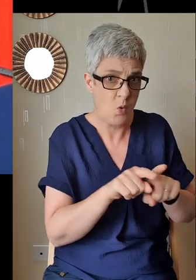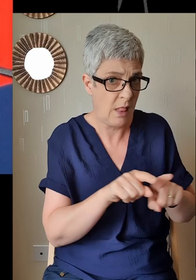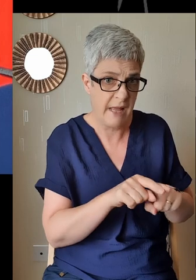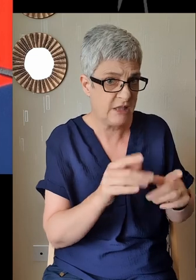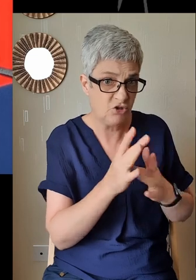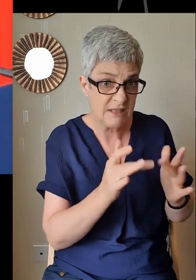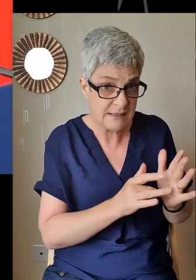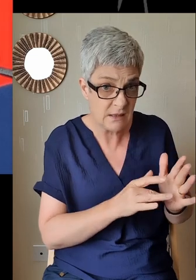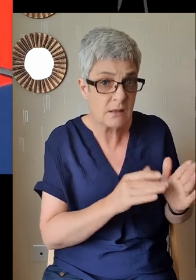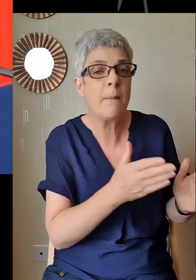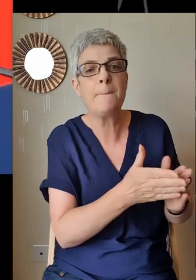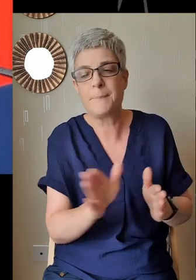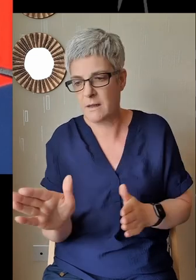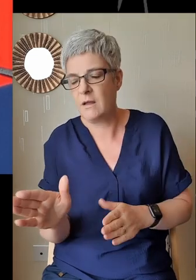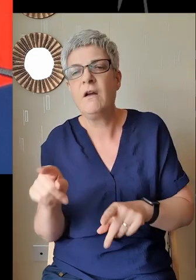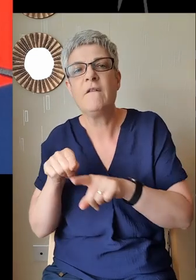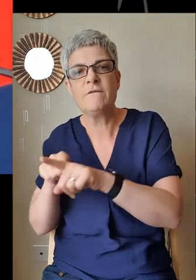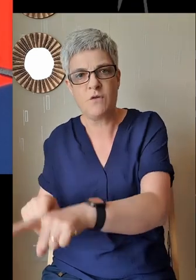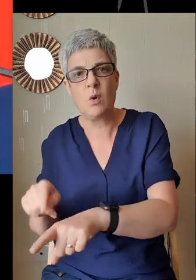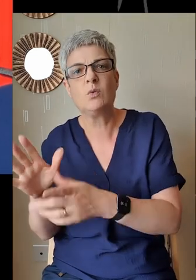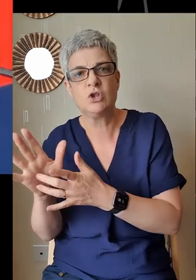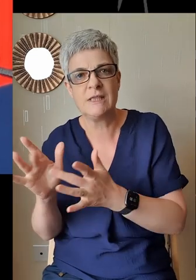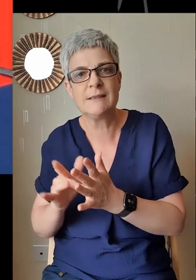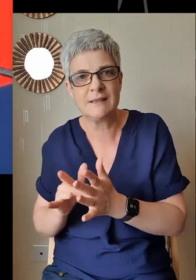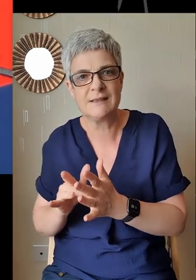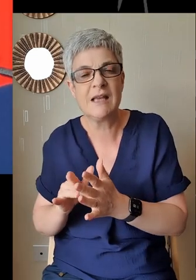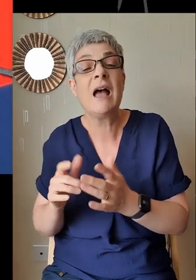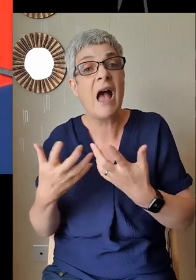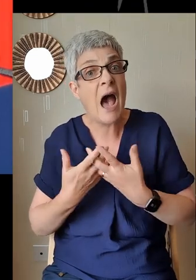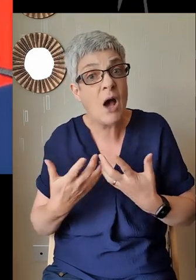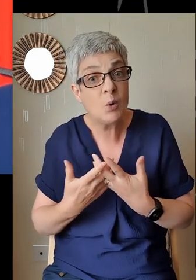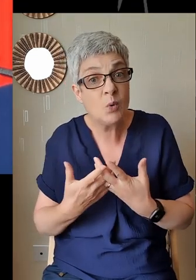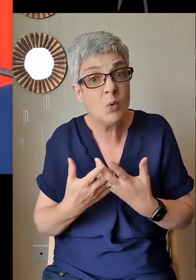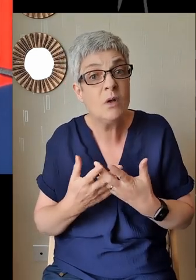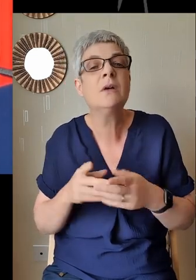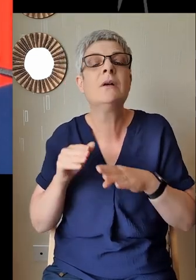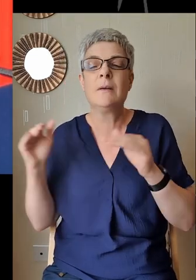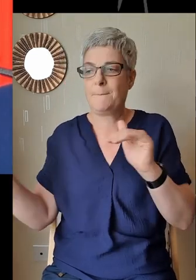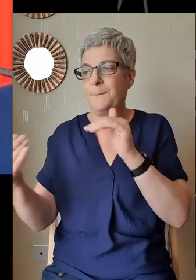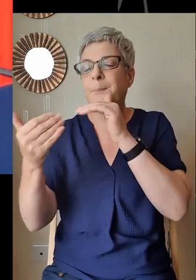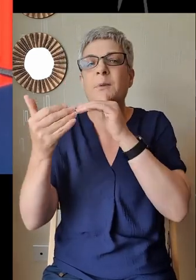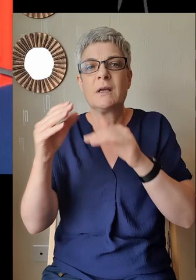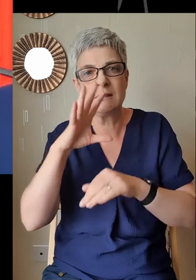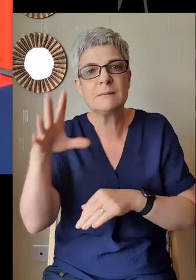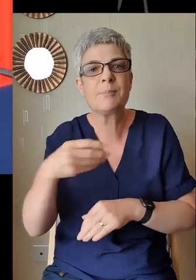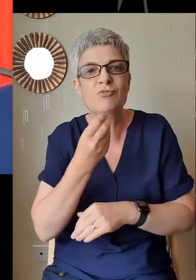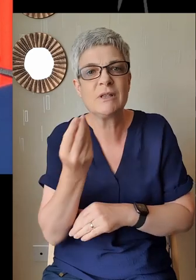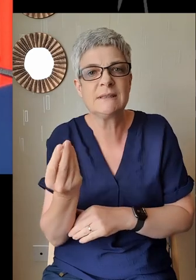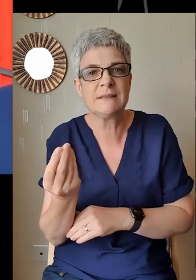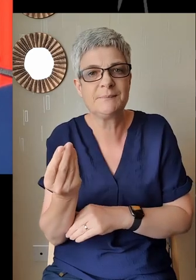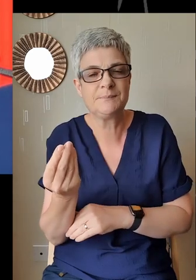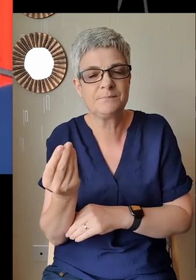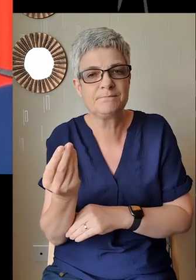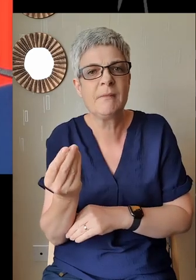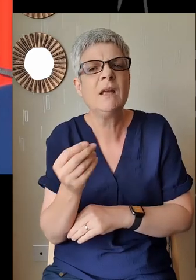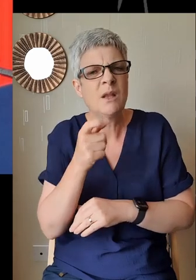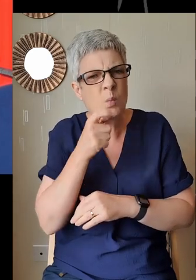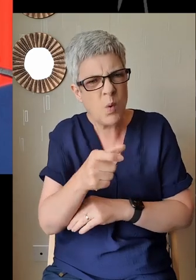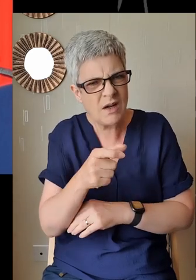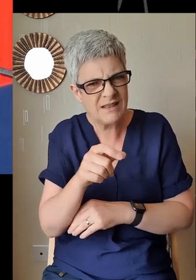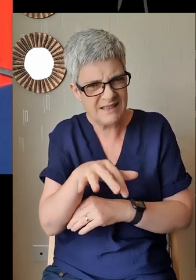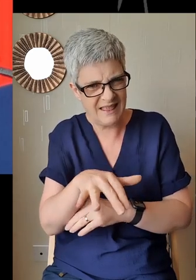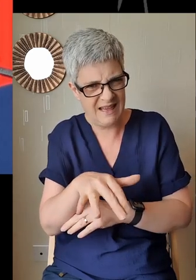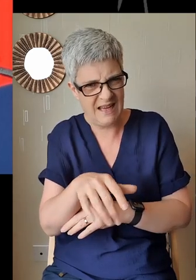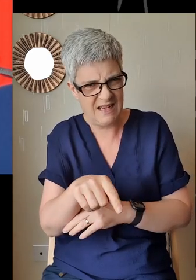him. And that is done by keeping in step with the Spirit. Now, the word used here for keeping